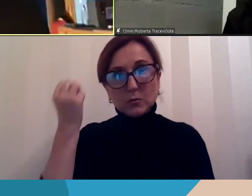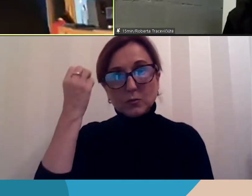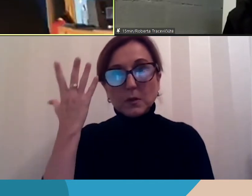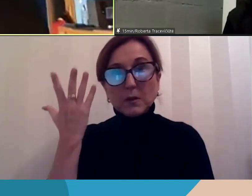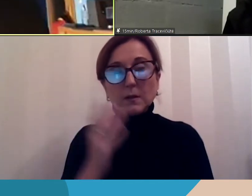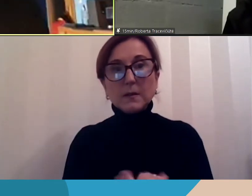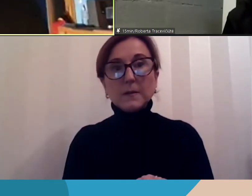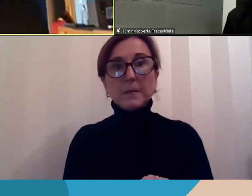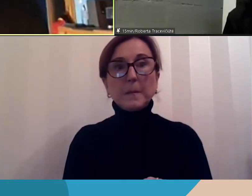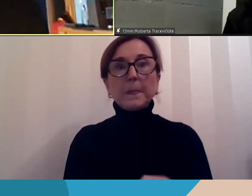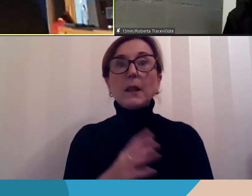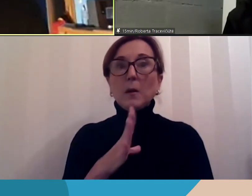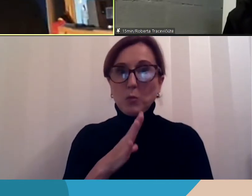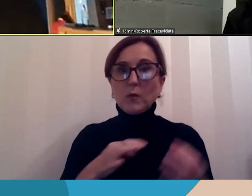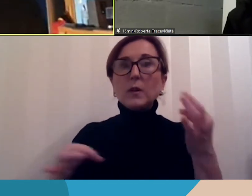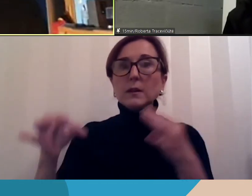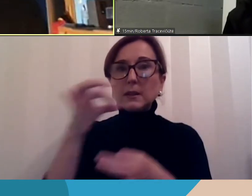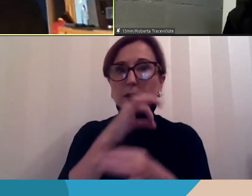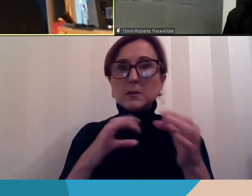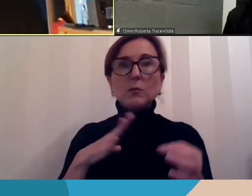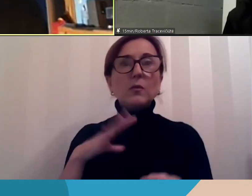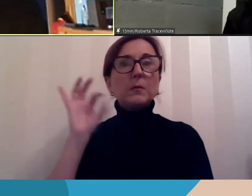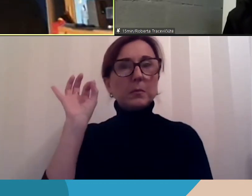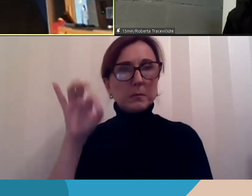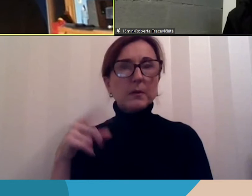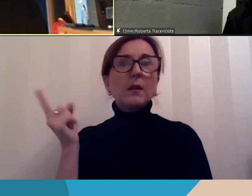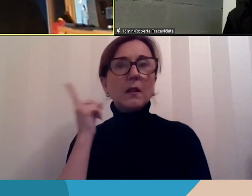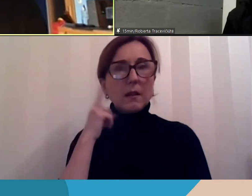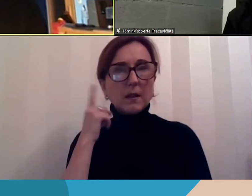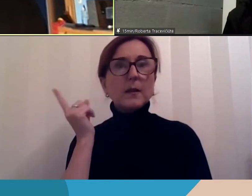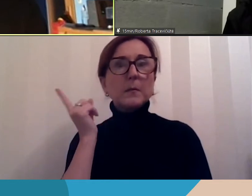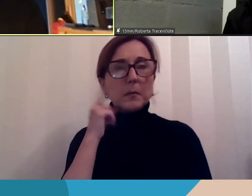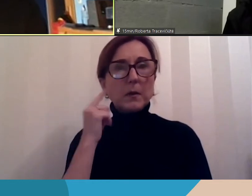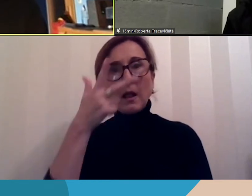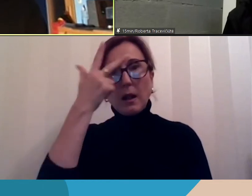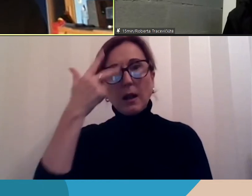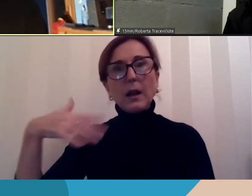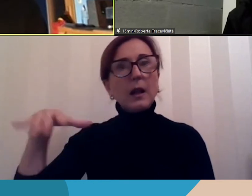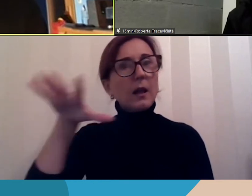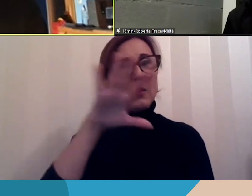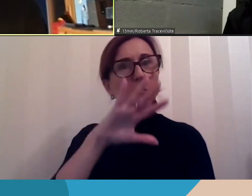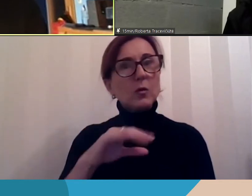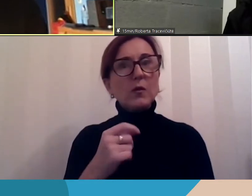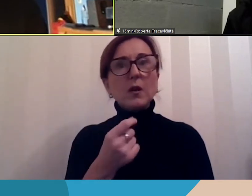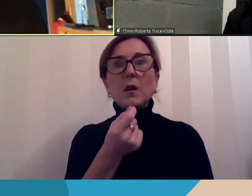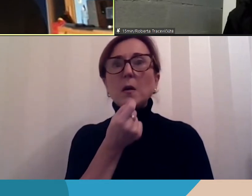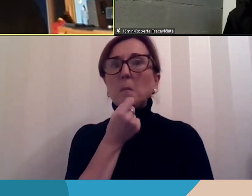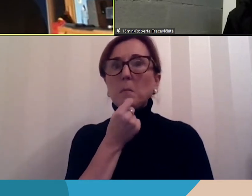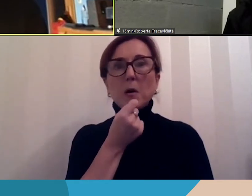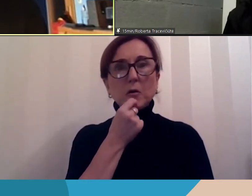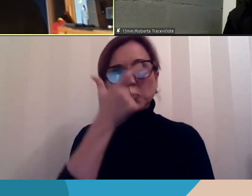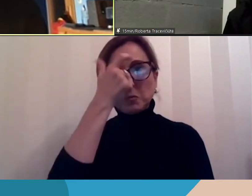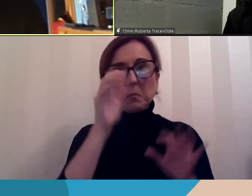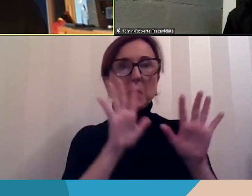Tai visų pirma, man diskutuojant iš tikrųjų yra tekę dažnai girdėti, kad Lietuvoje labai mažai yra.